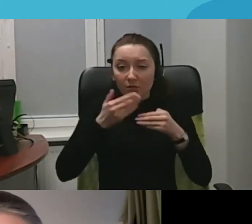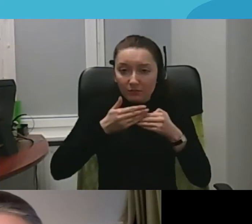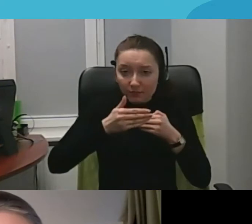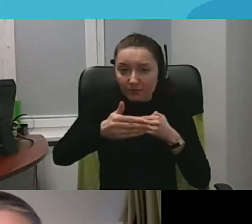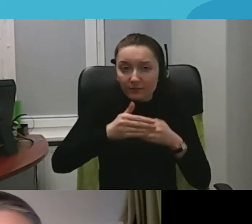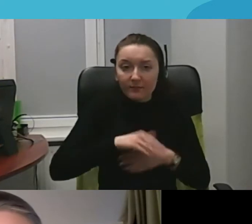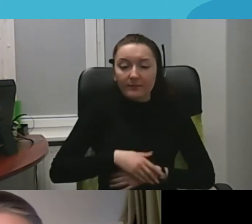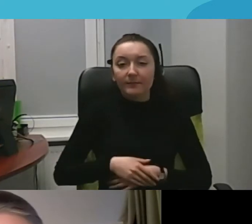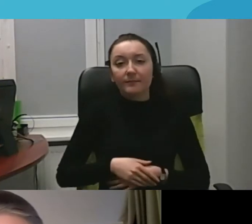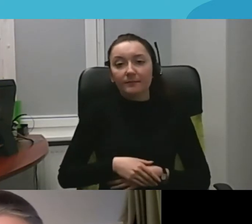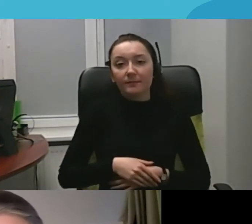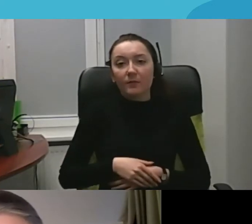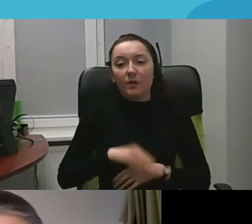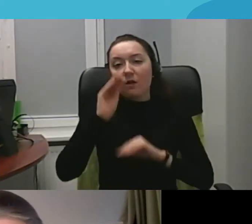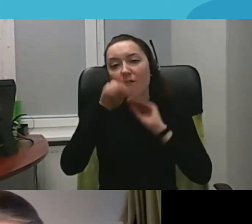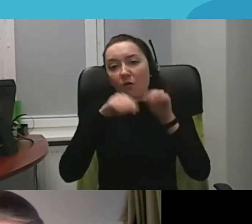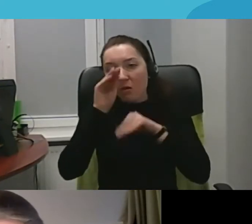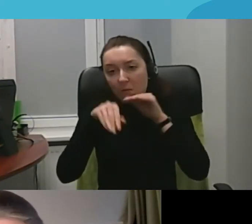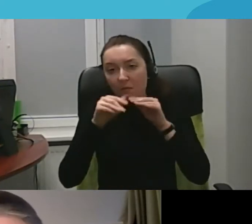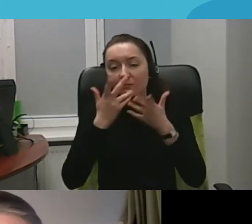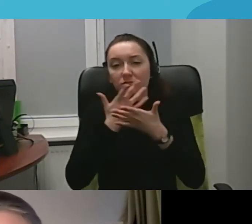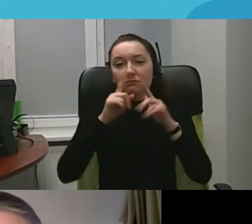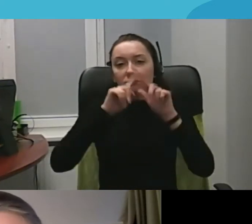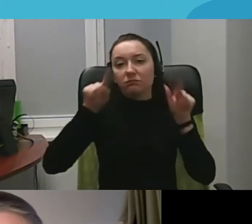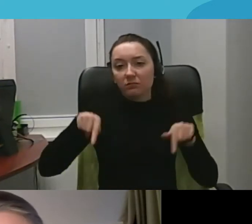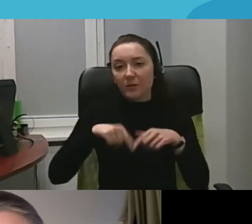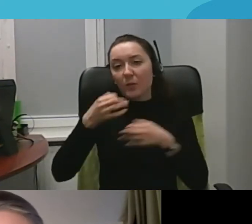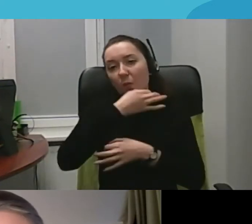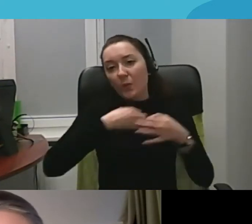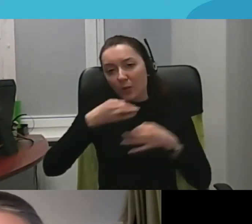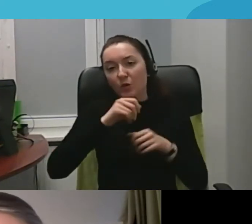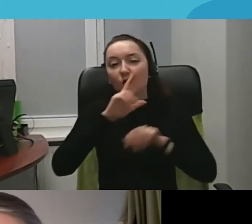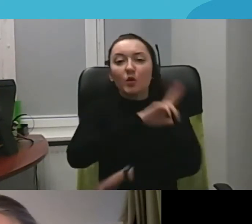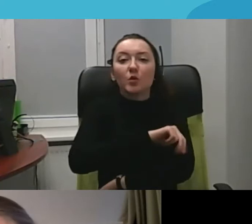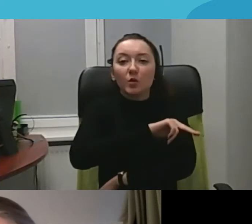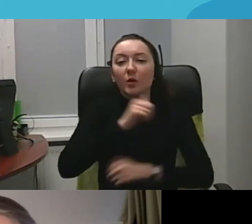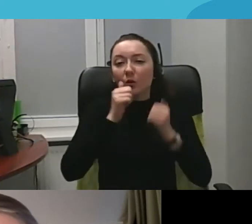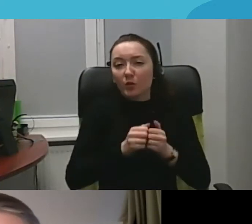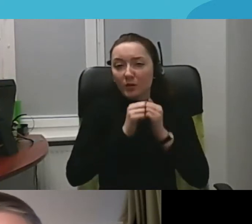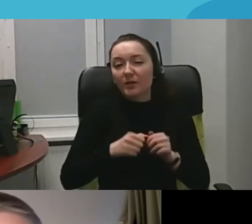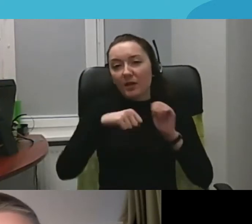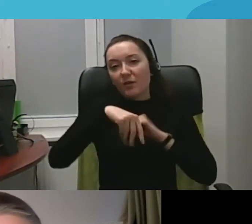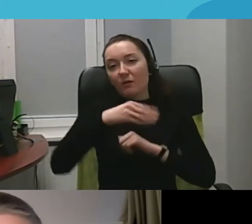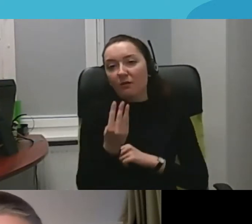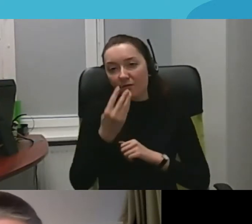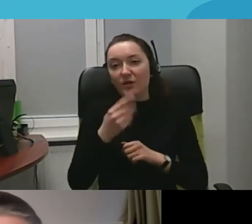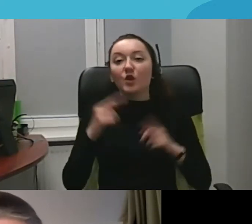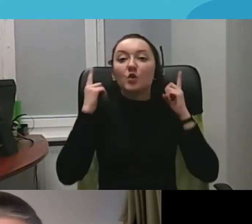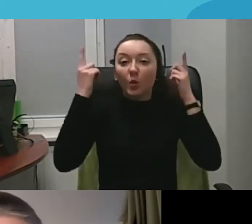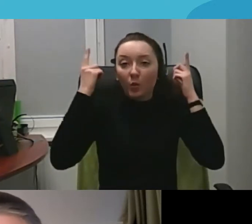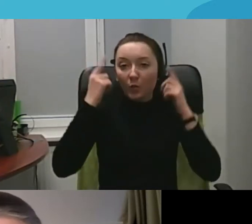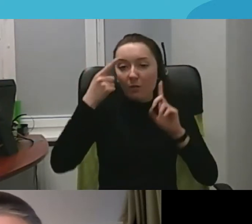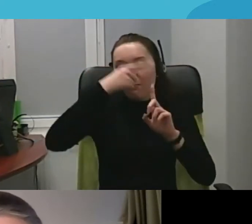4th of September at the UN Security Council, there have been, from what I know, meetings behind